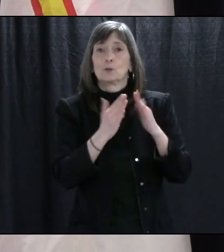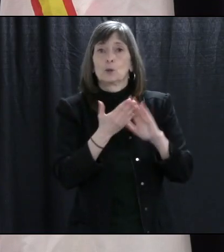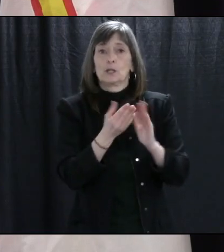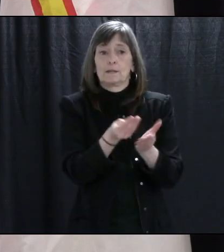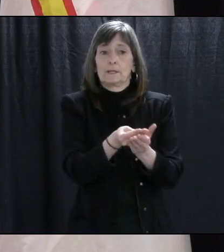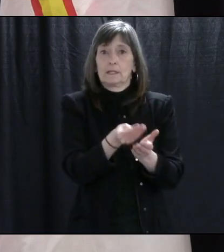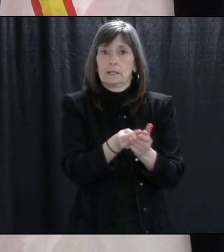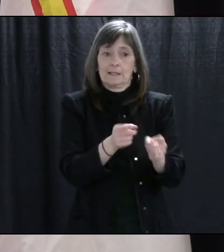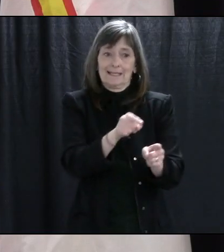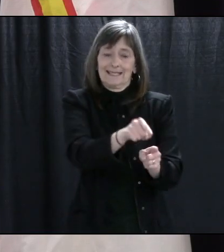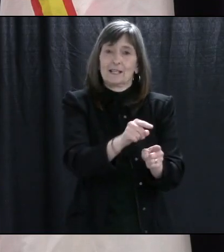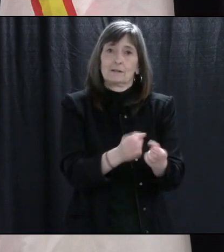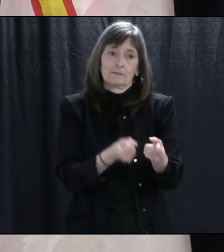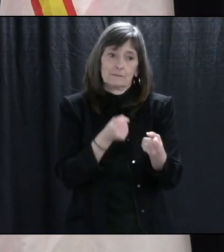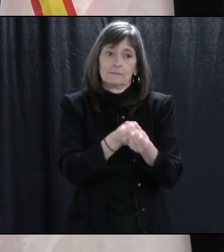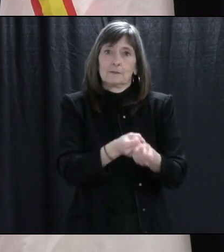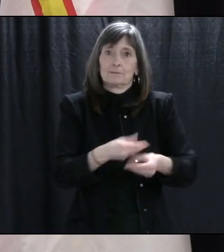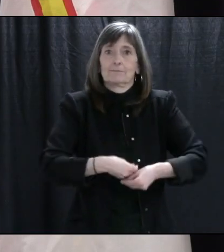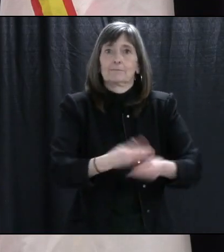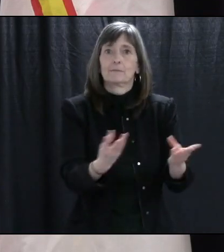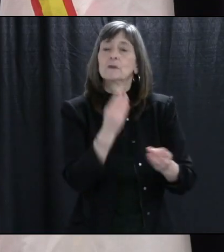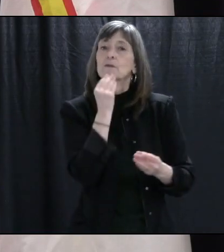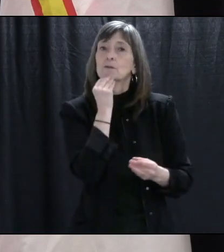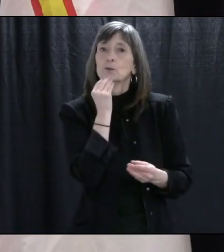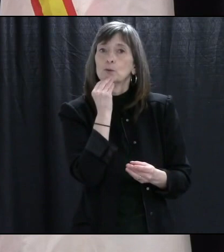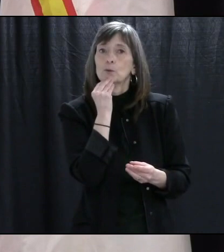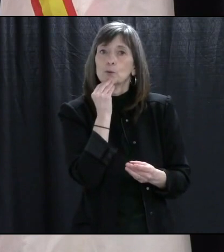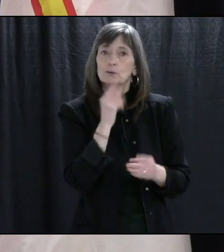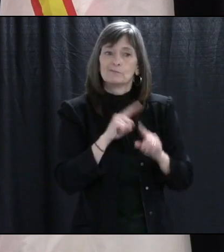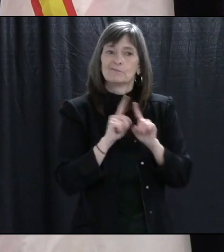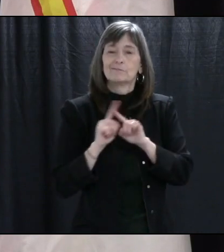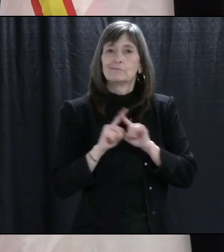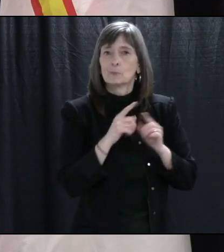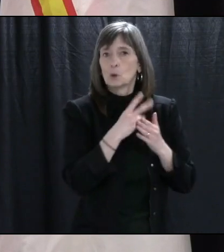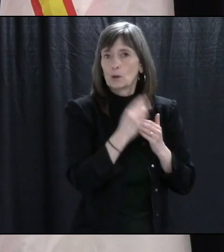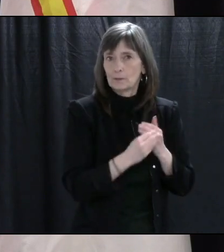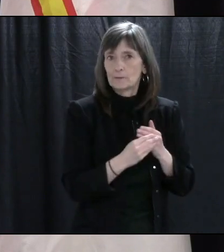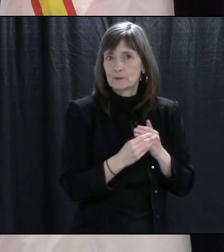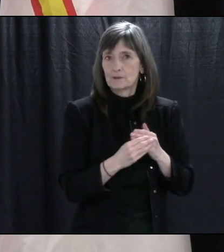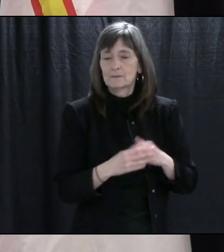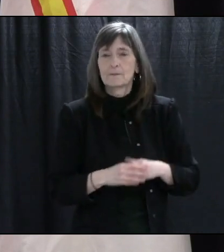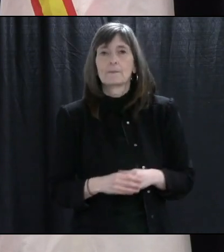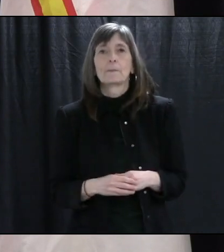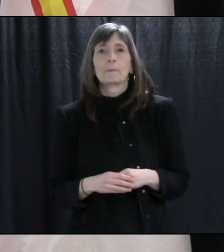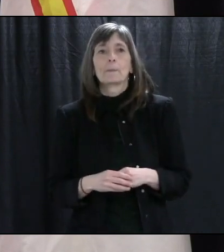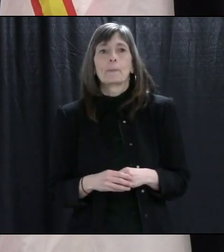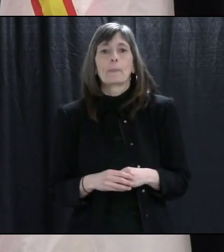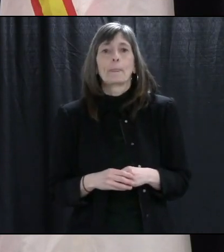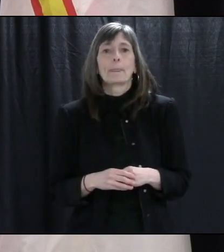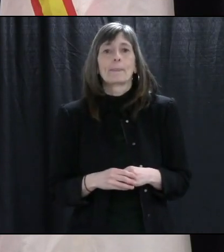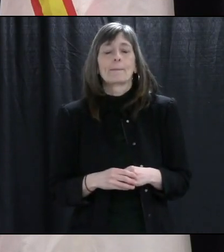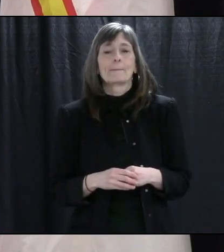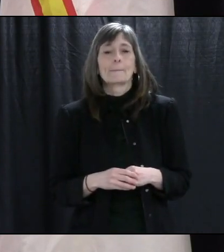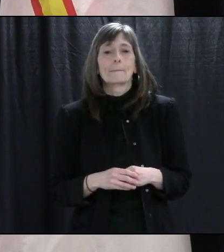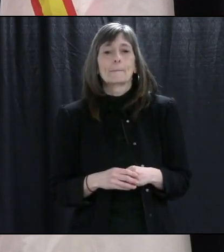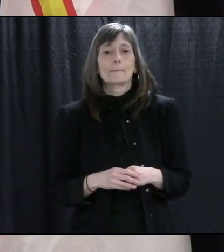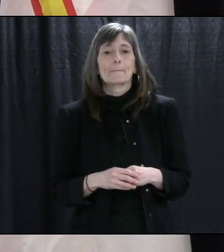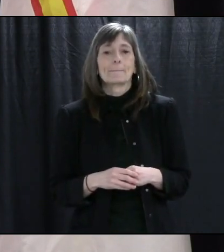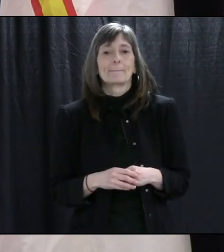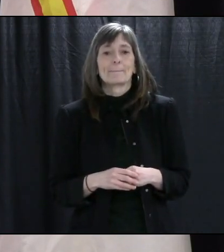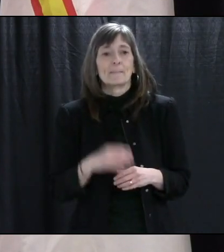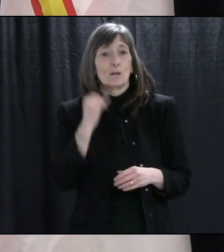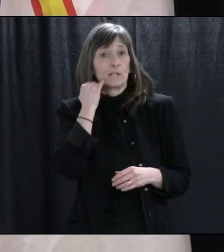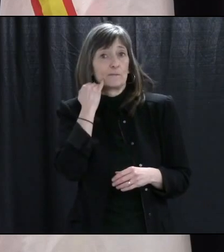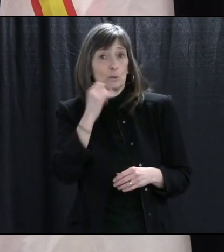immediate resources to eligible community food programs to continue to safely offer services across